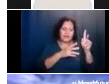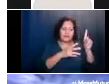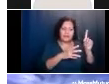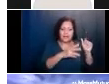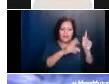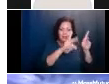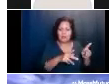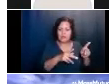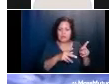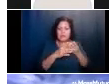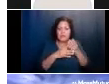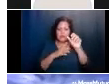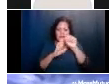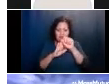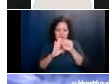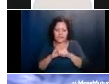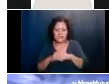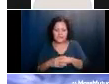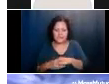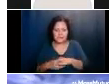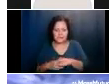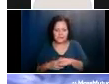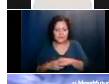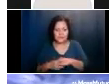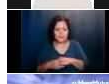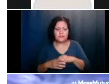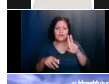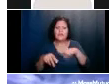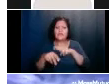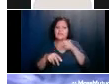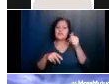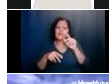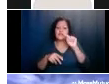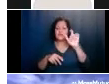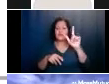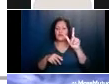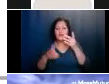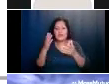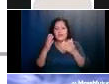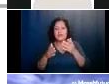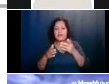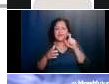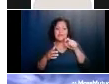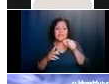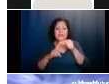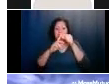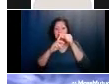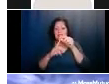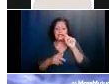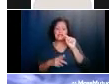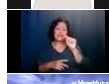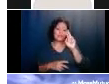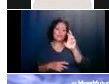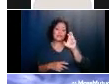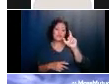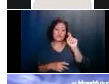estate. Of course, another tool may be a special needs trust. A special needs